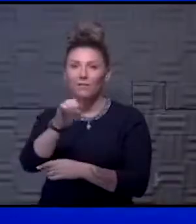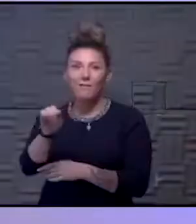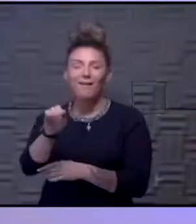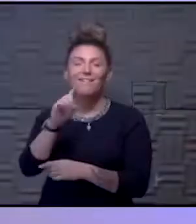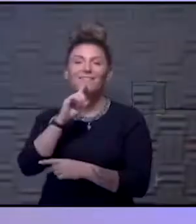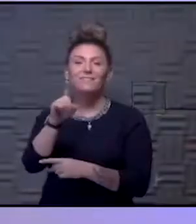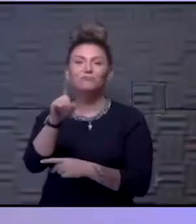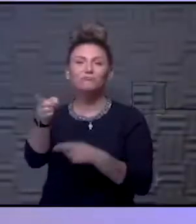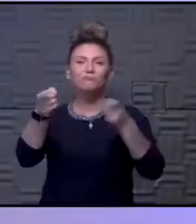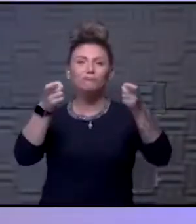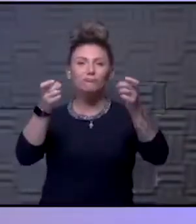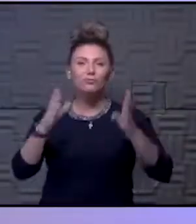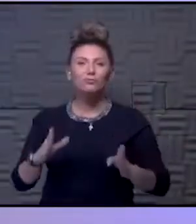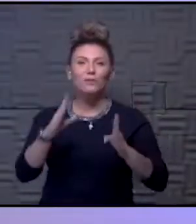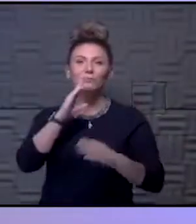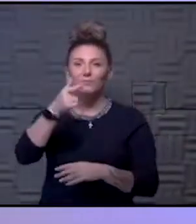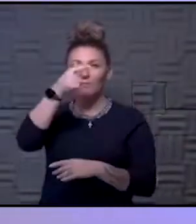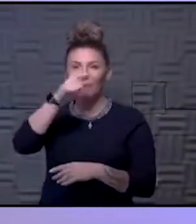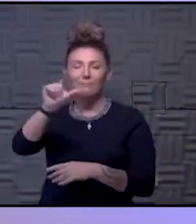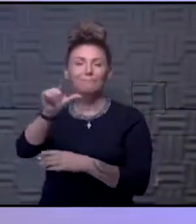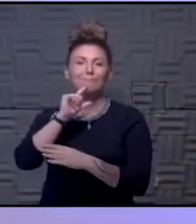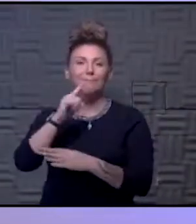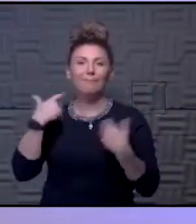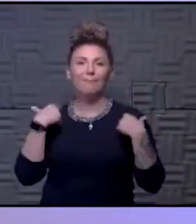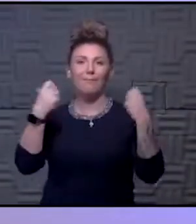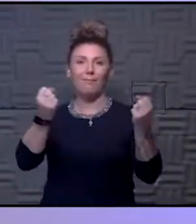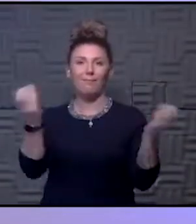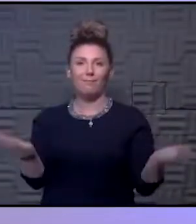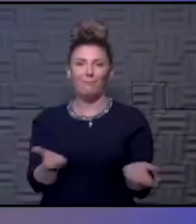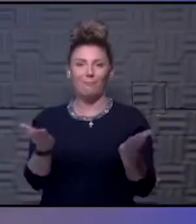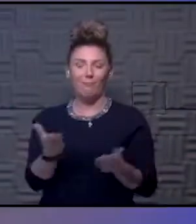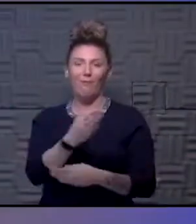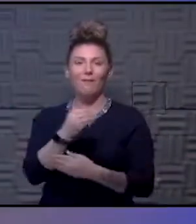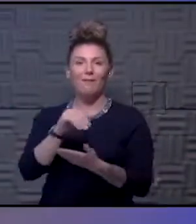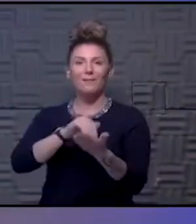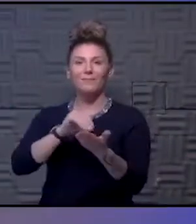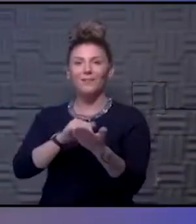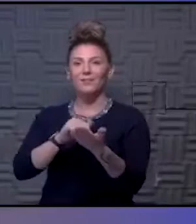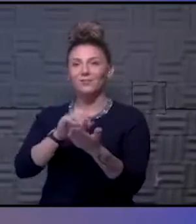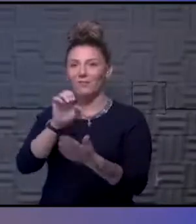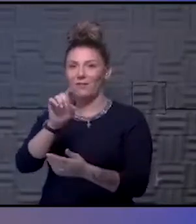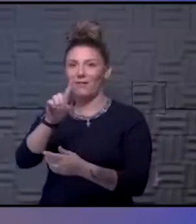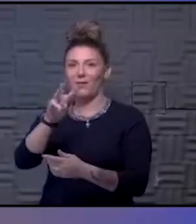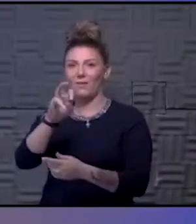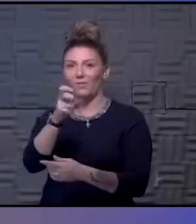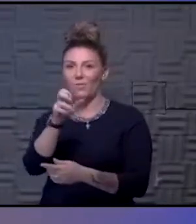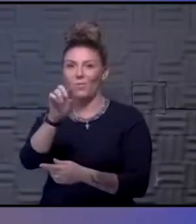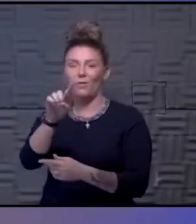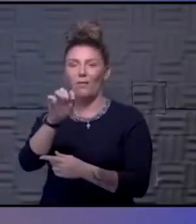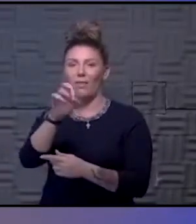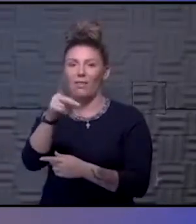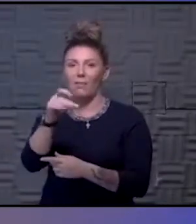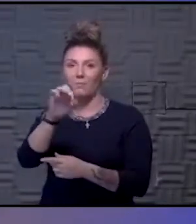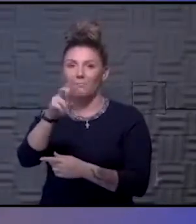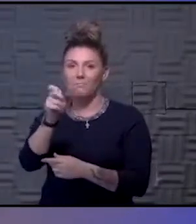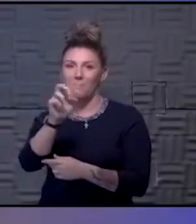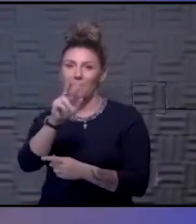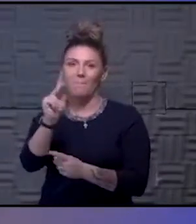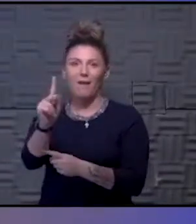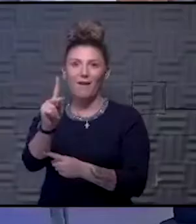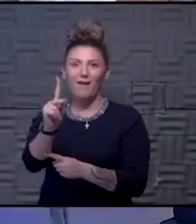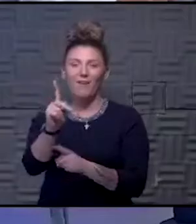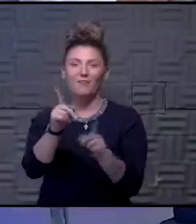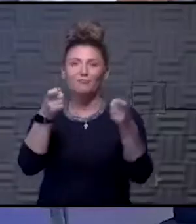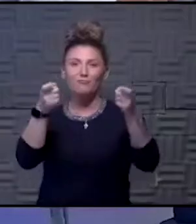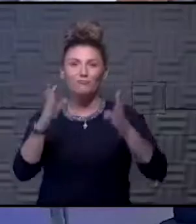for Advancing Latino Health here at KU Medical Center, and Dr. Edward Ellerbeck, Chair of our Population Health Department, are our guests.